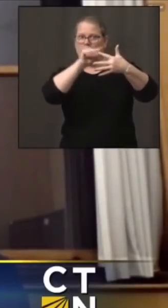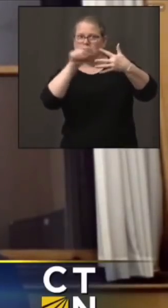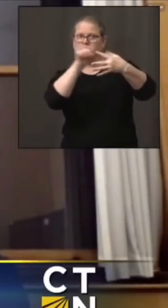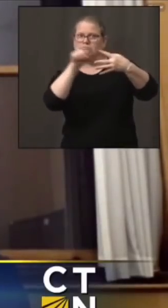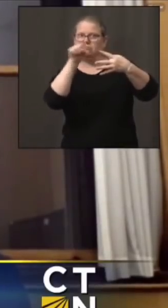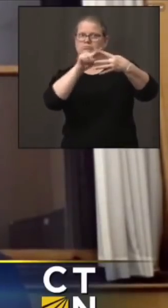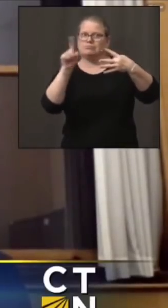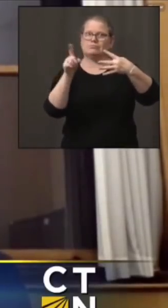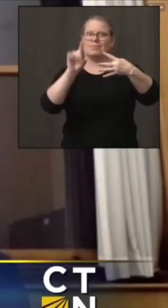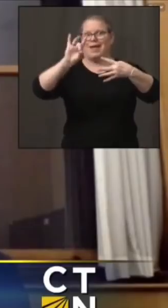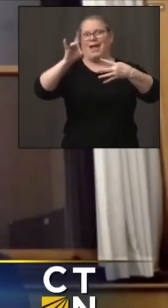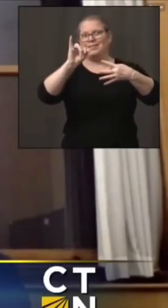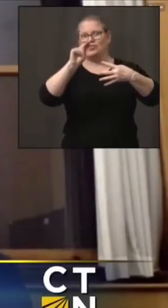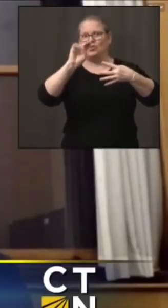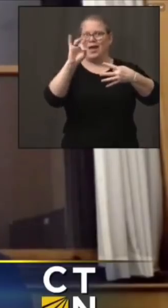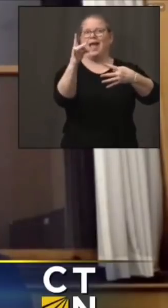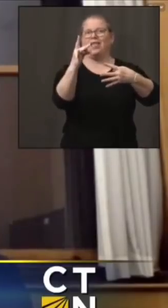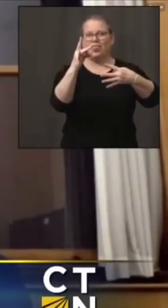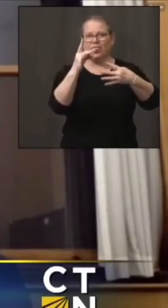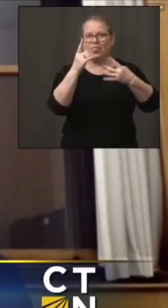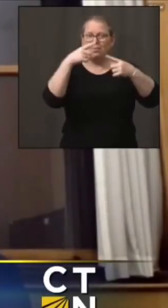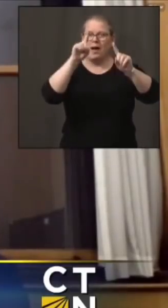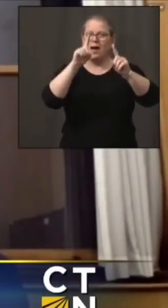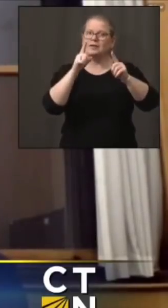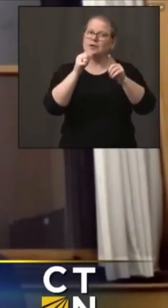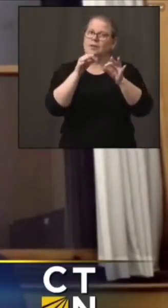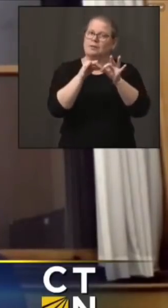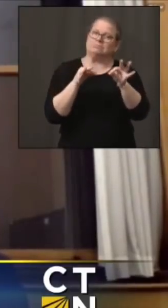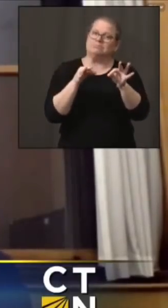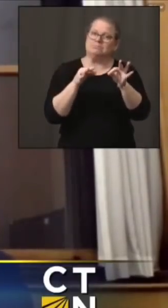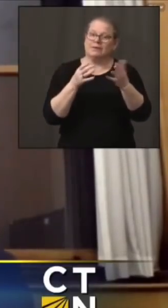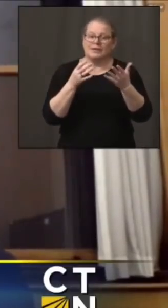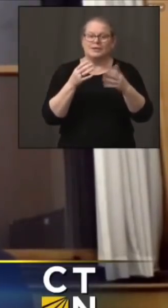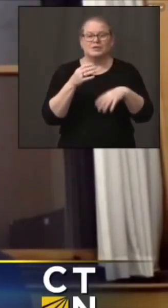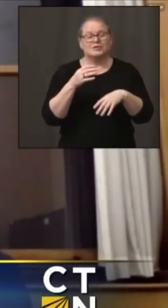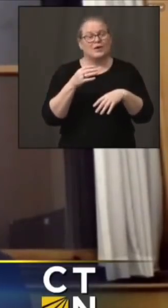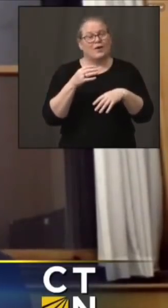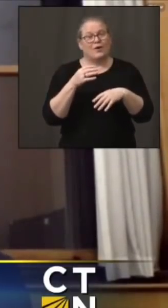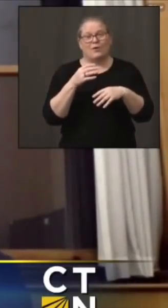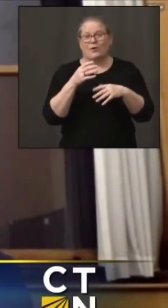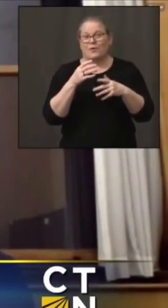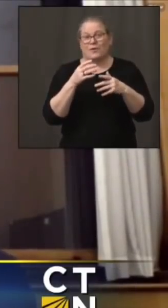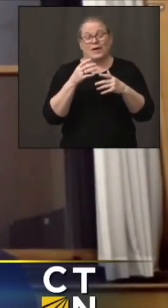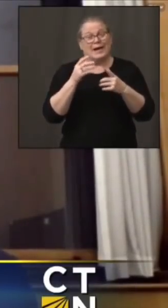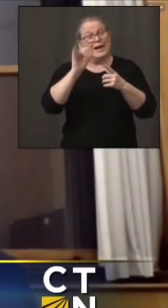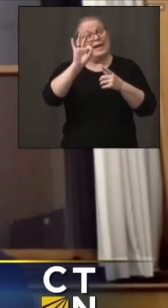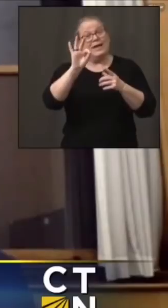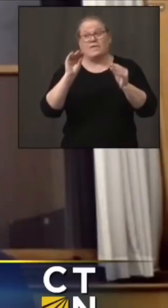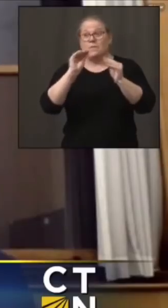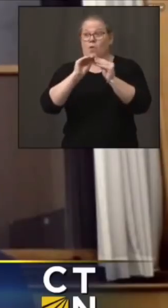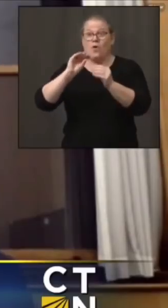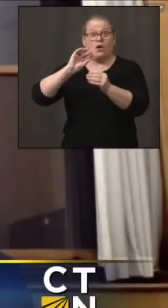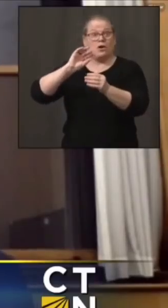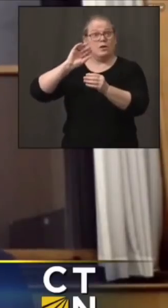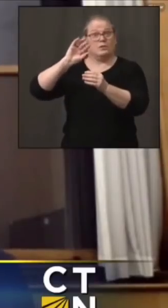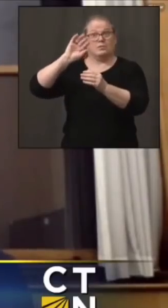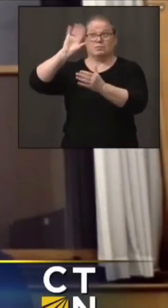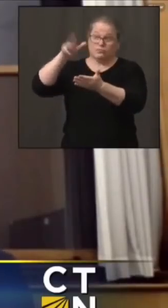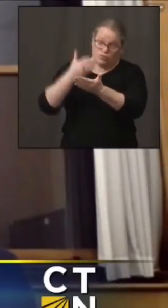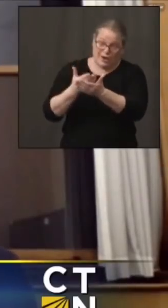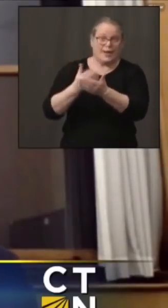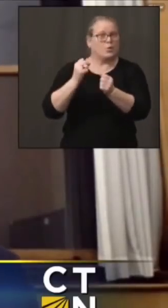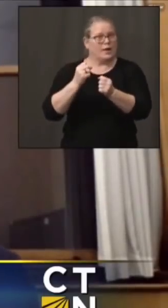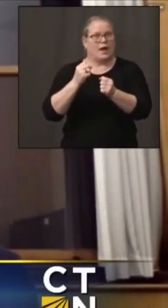far, and we're as we've said a number of times on this call, if we do get access to more doses, we'll be able to further